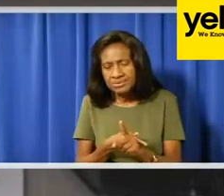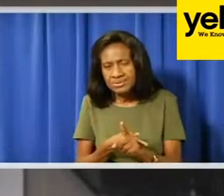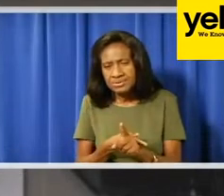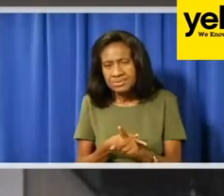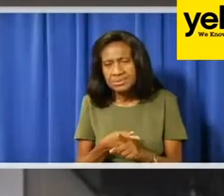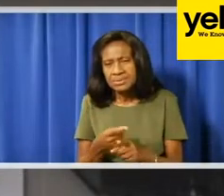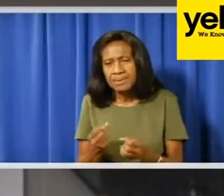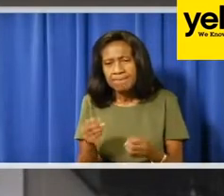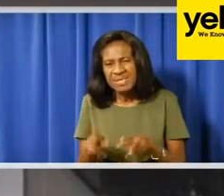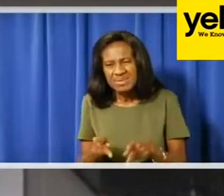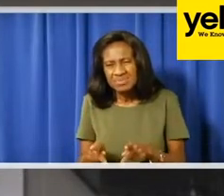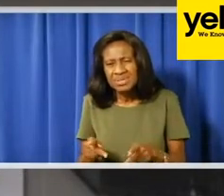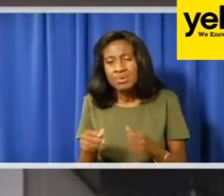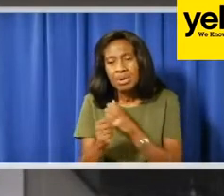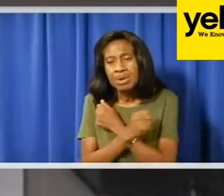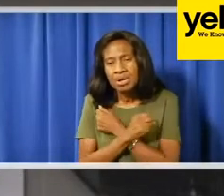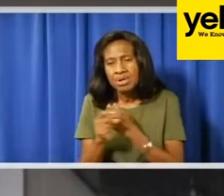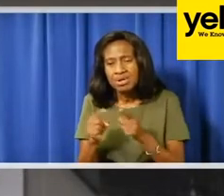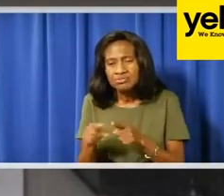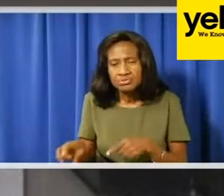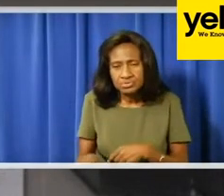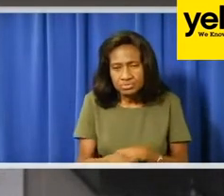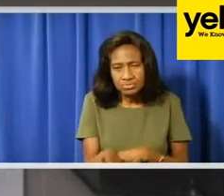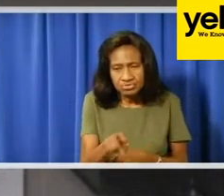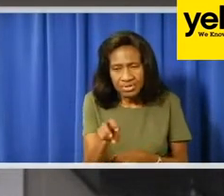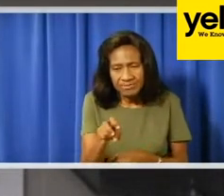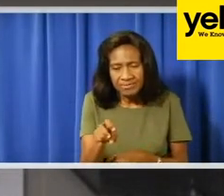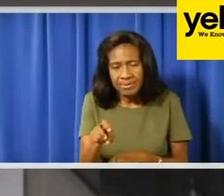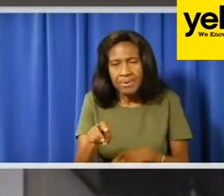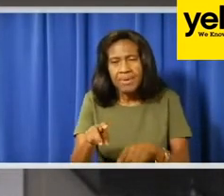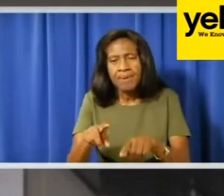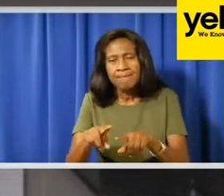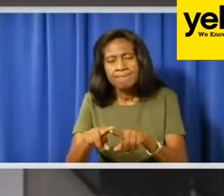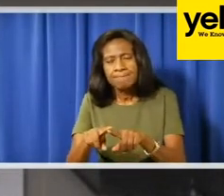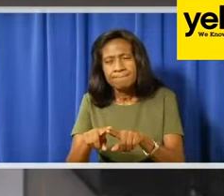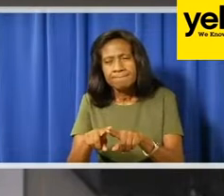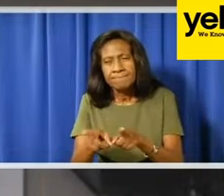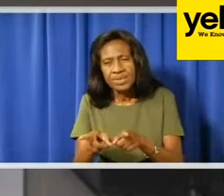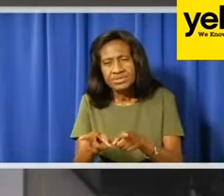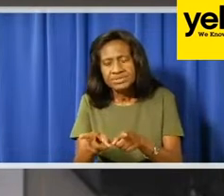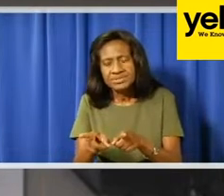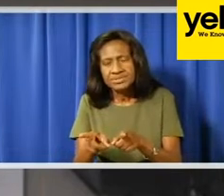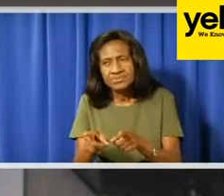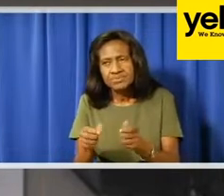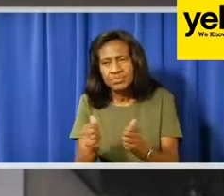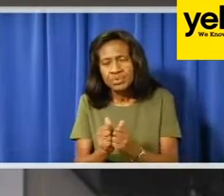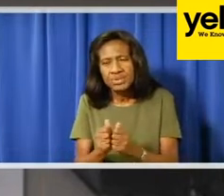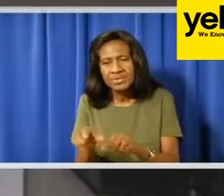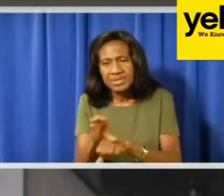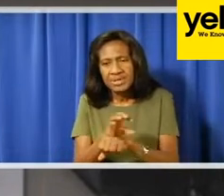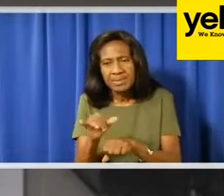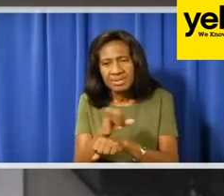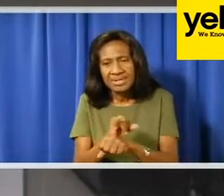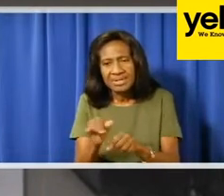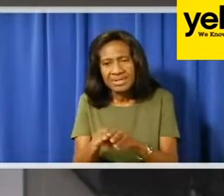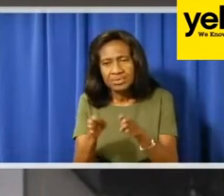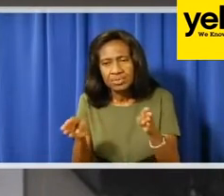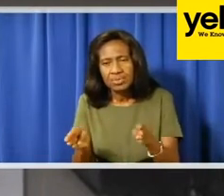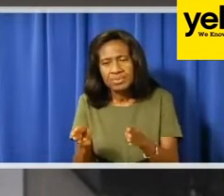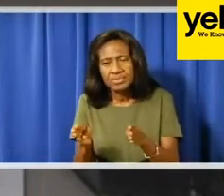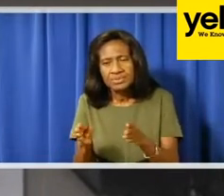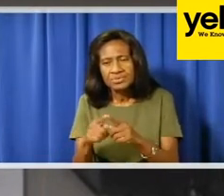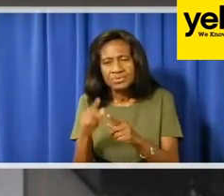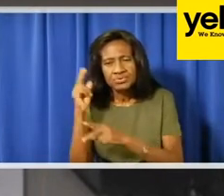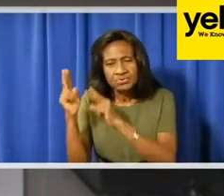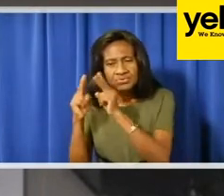on a regular basis. Of course, with the borders being opened in a couple of weeks, what would be your